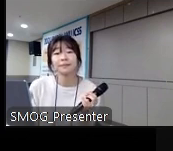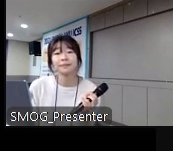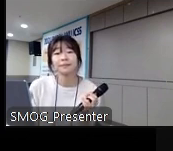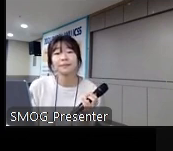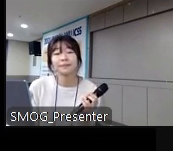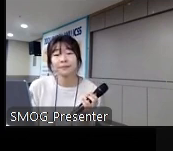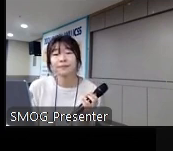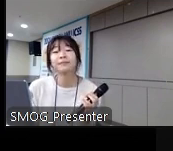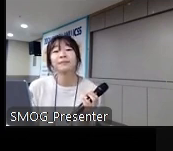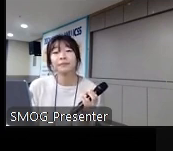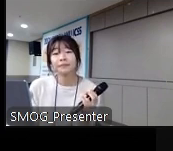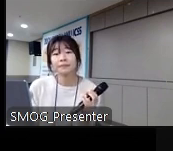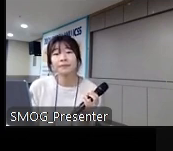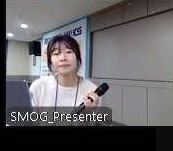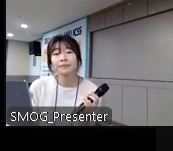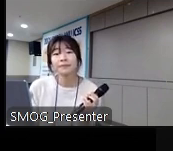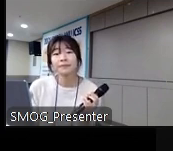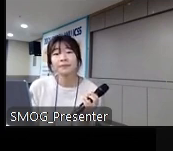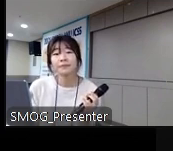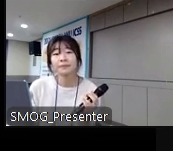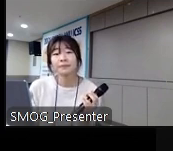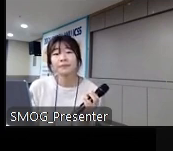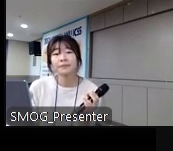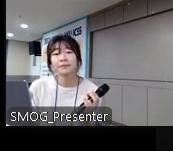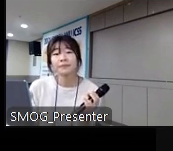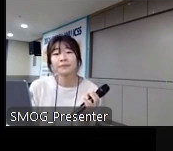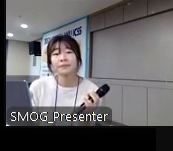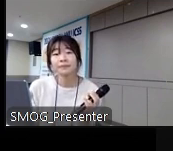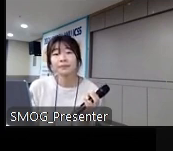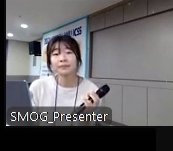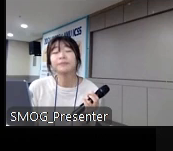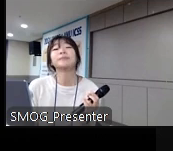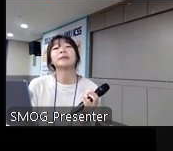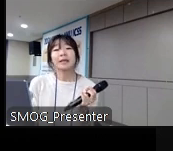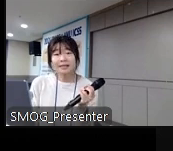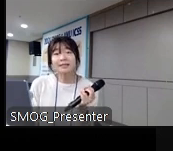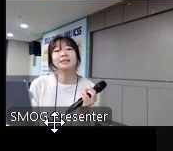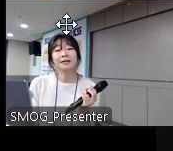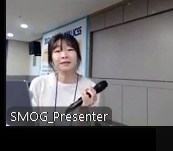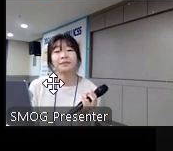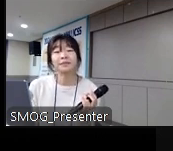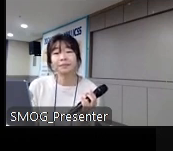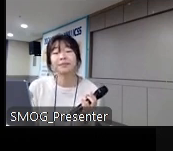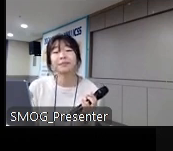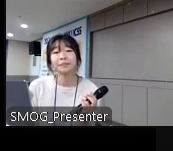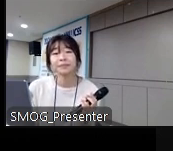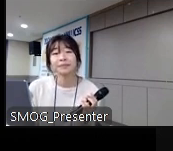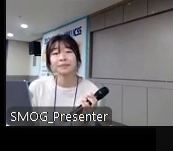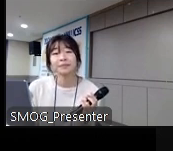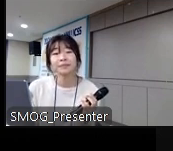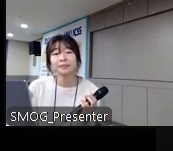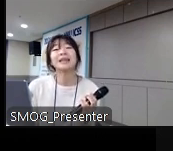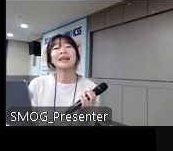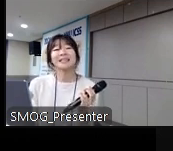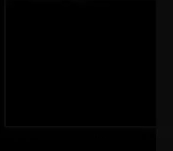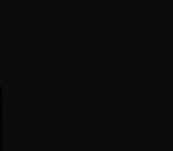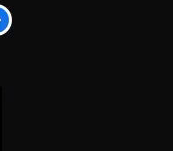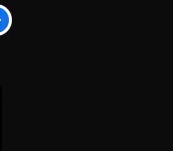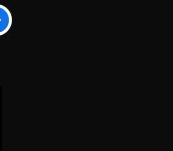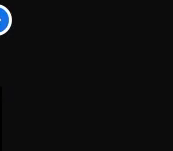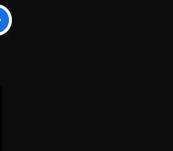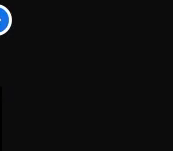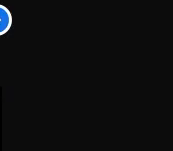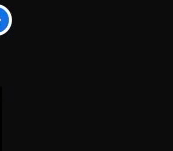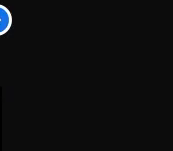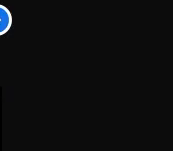get such marking can also be optionally marked. That wouldn't lead to ungrammatical judgment, right? Yes. But